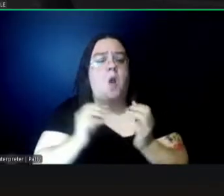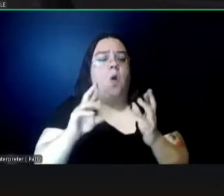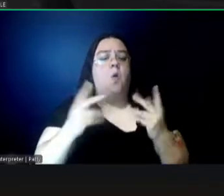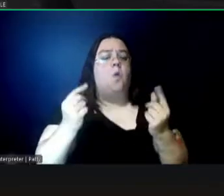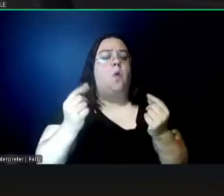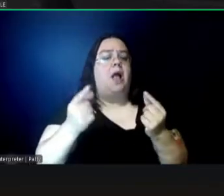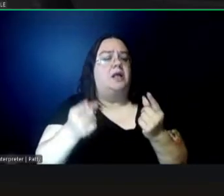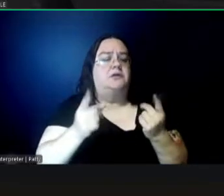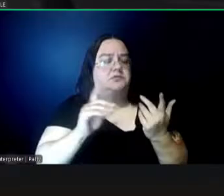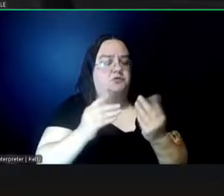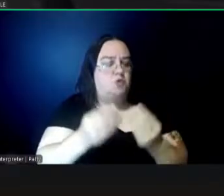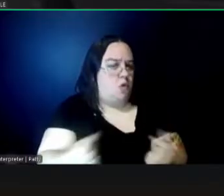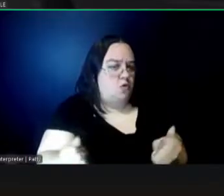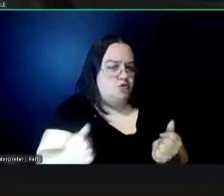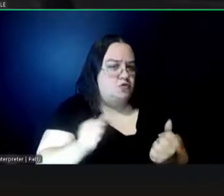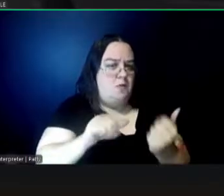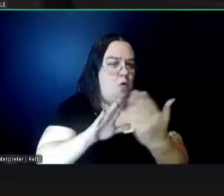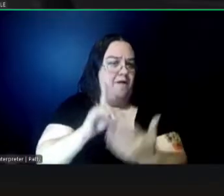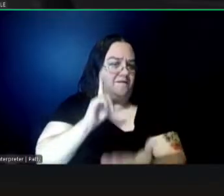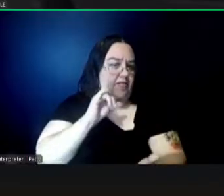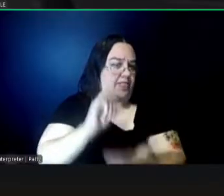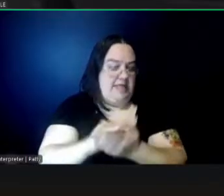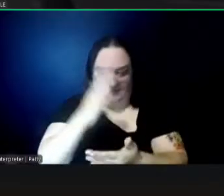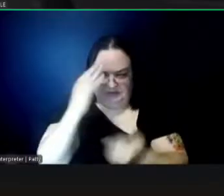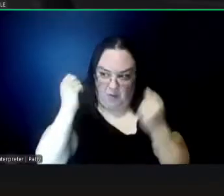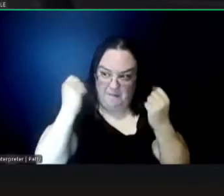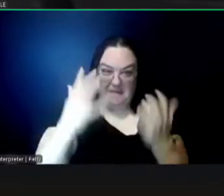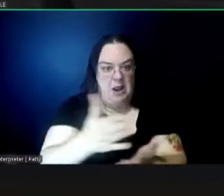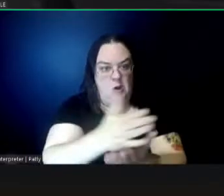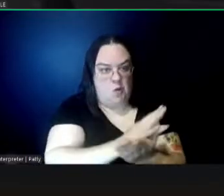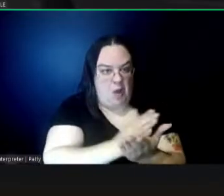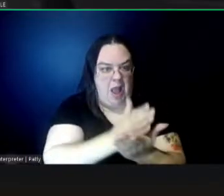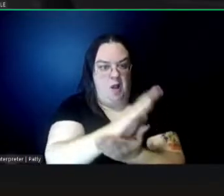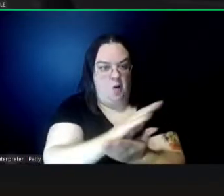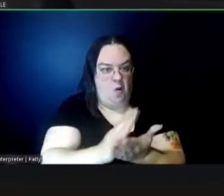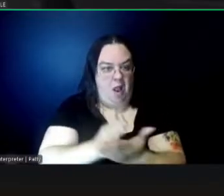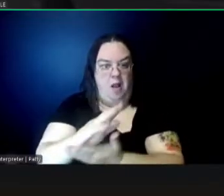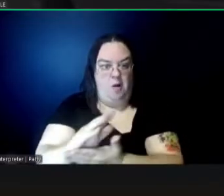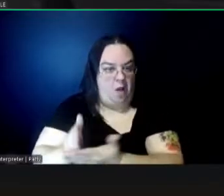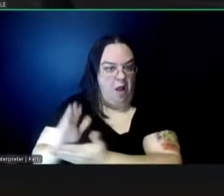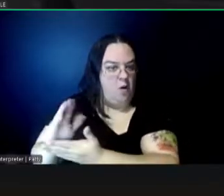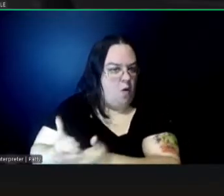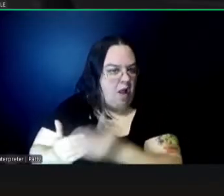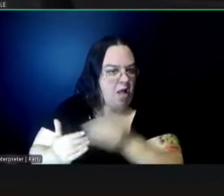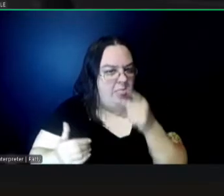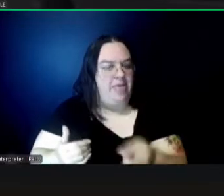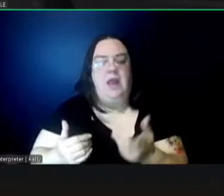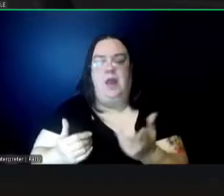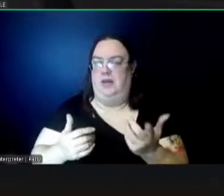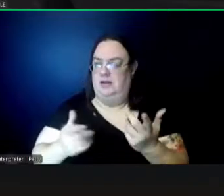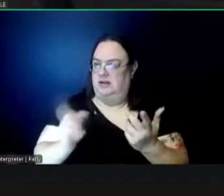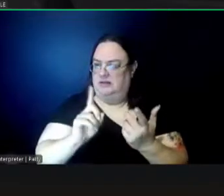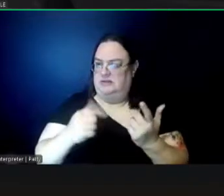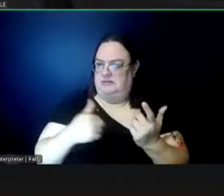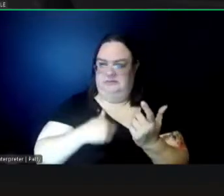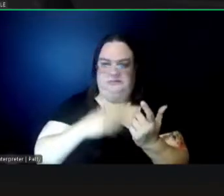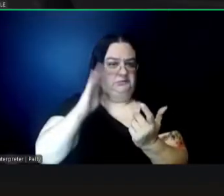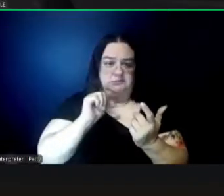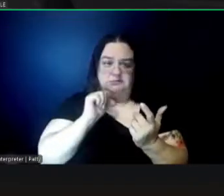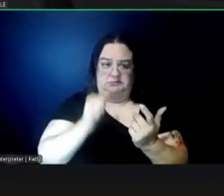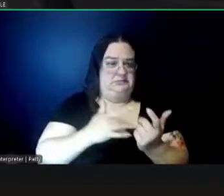solution to that? Because there's so many cracks there to where I wouldn't feel comfortable